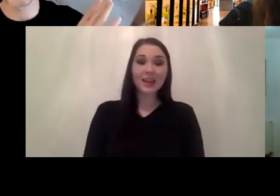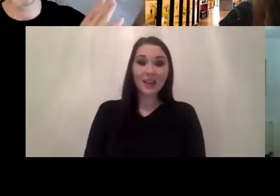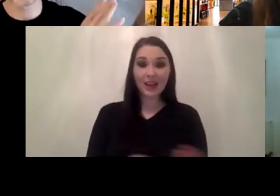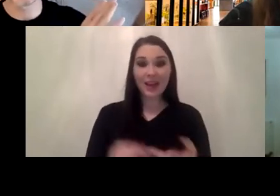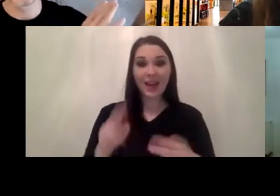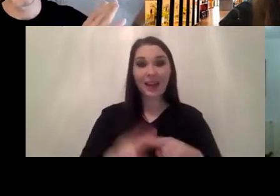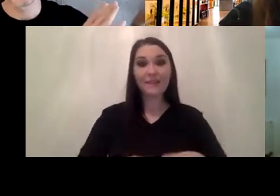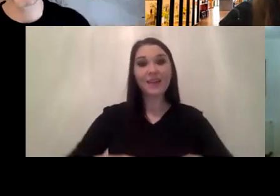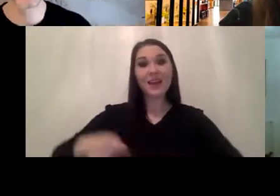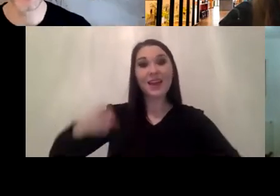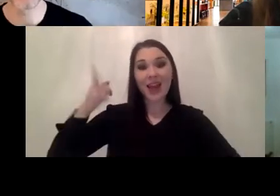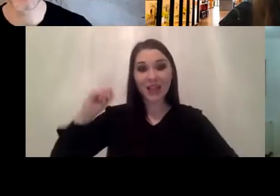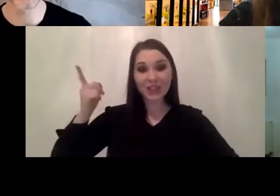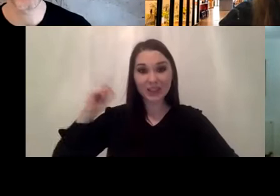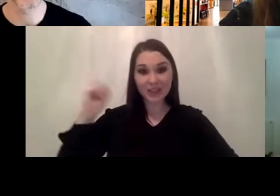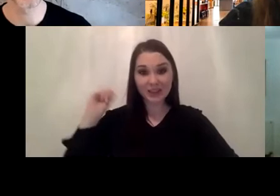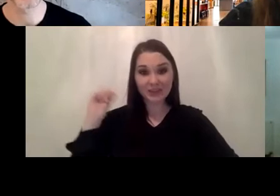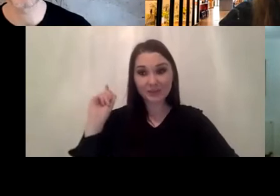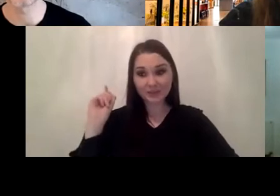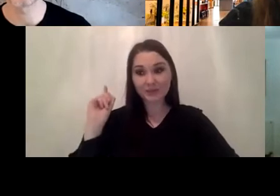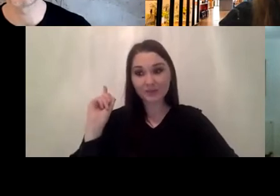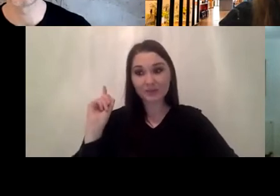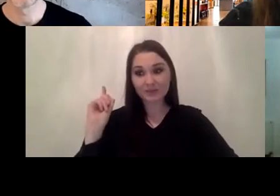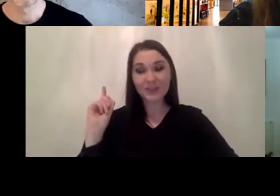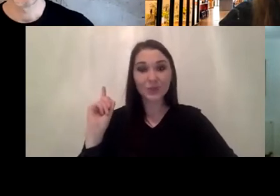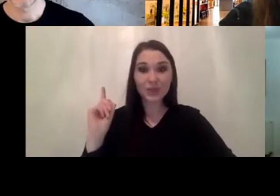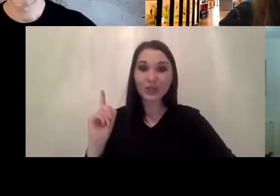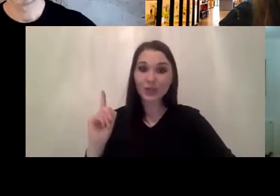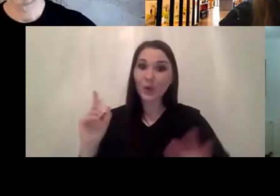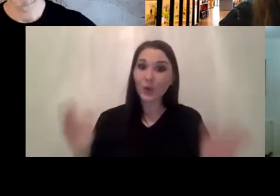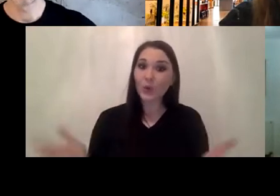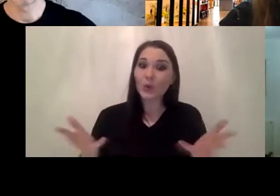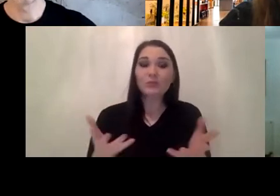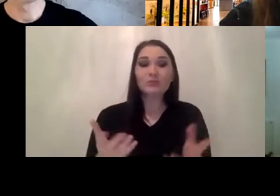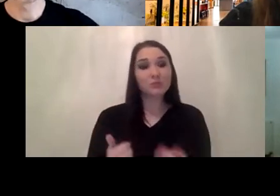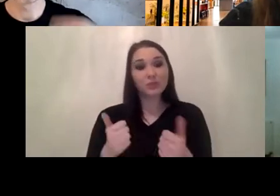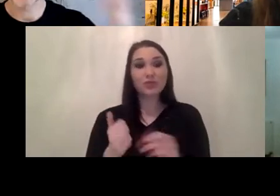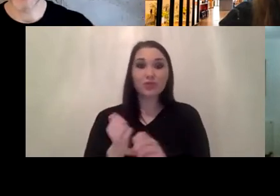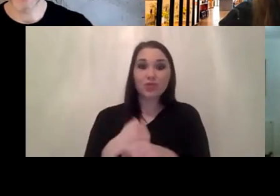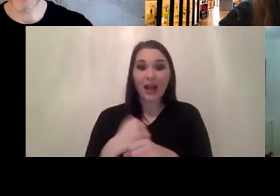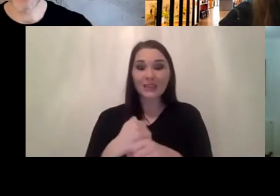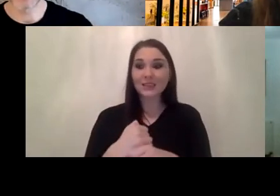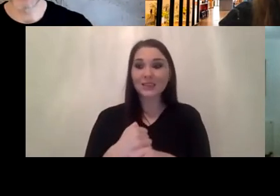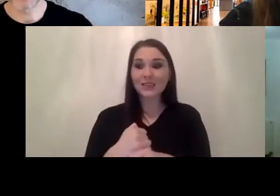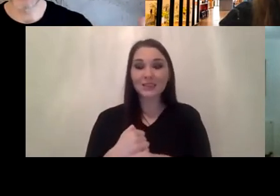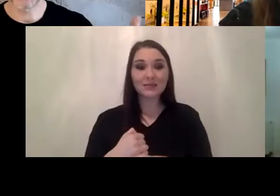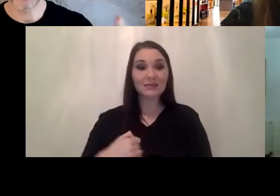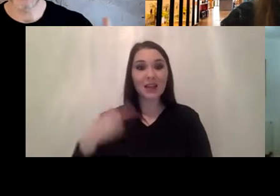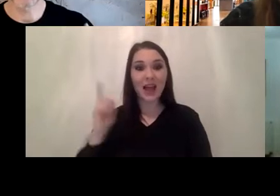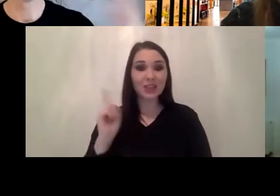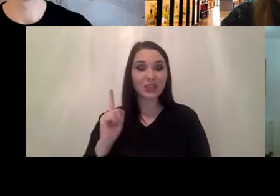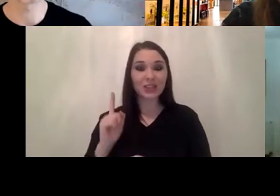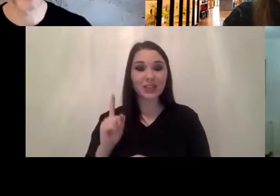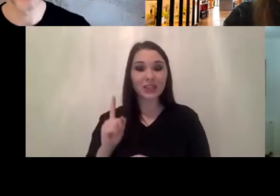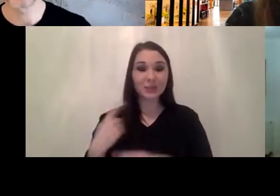this big push because of all the stress into you know, basically, you know,